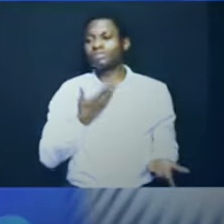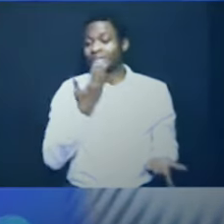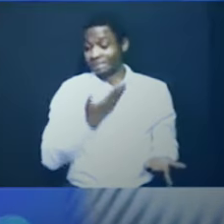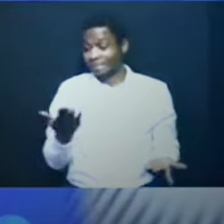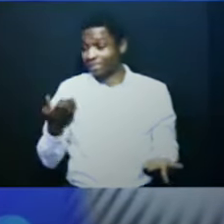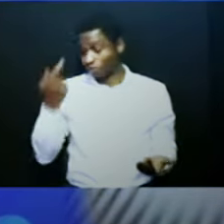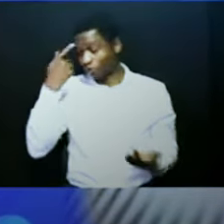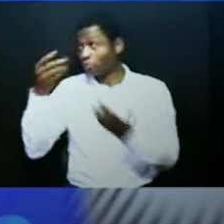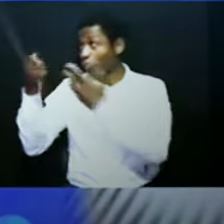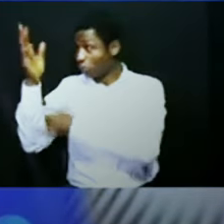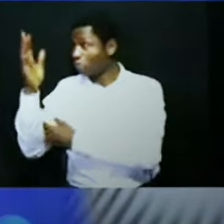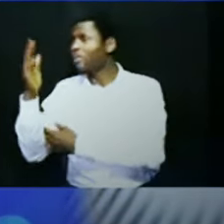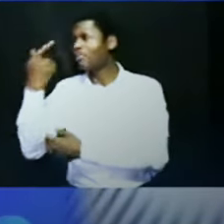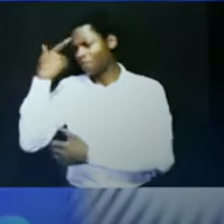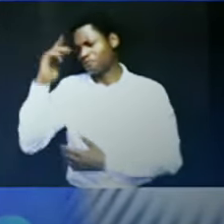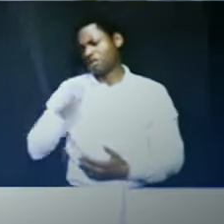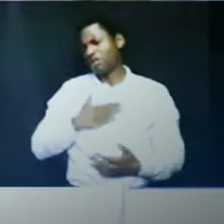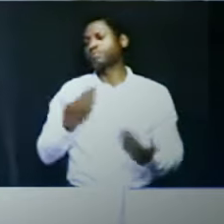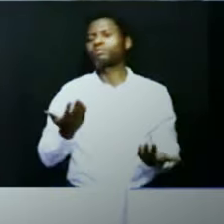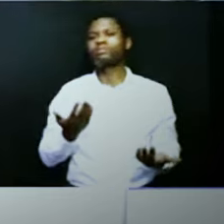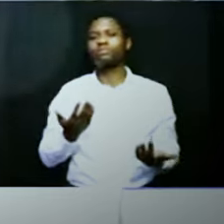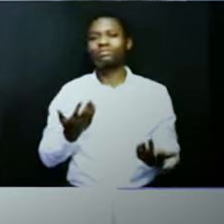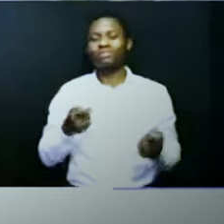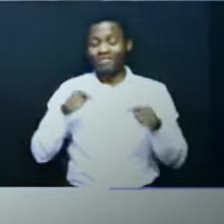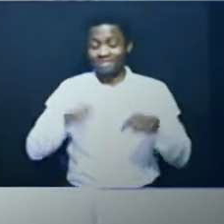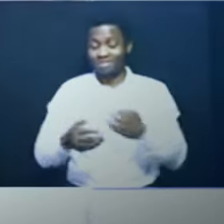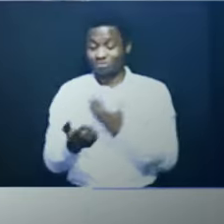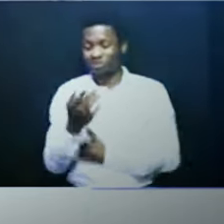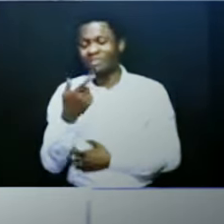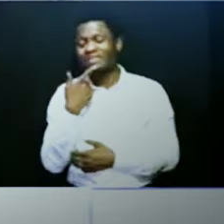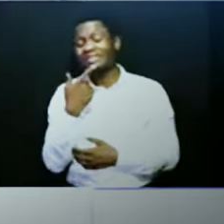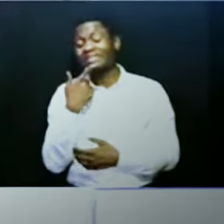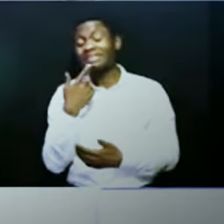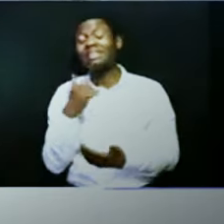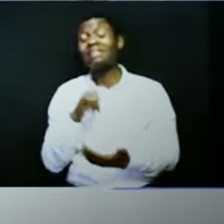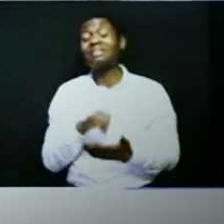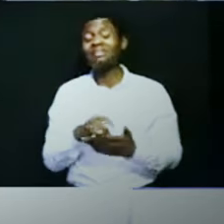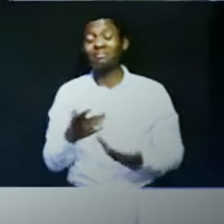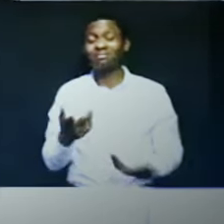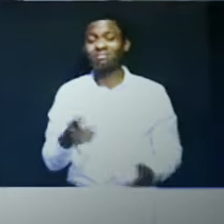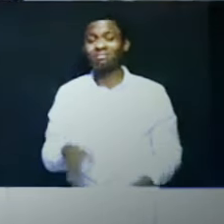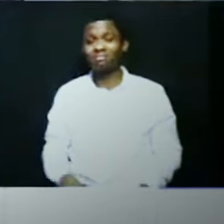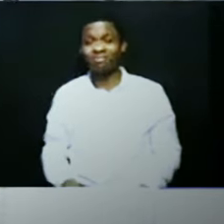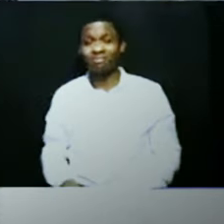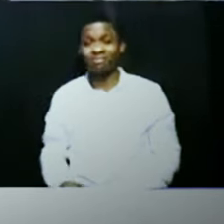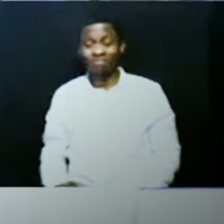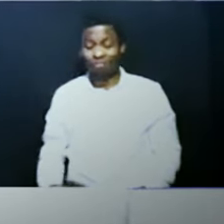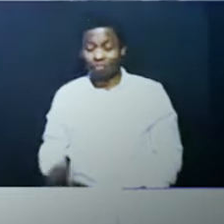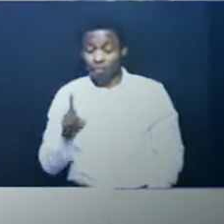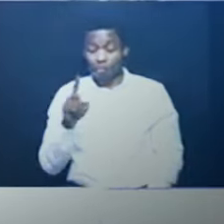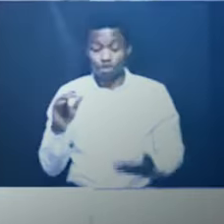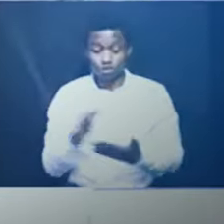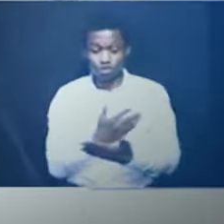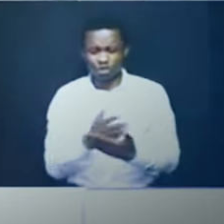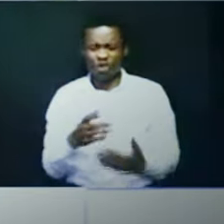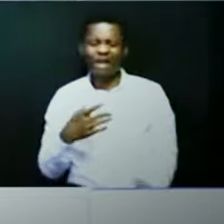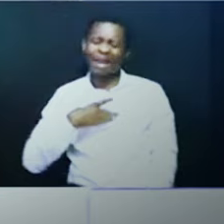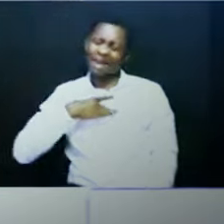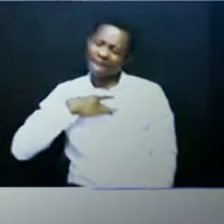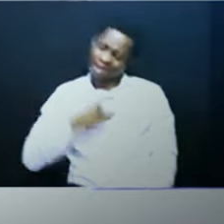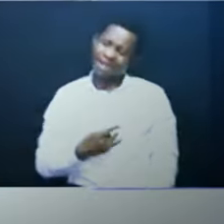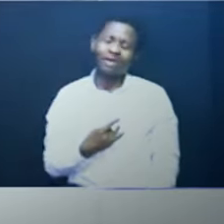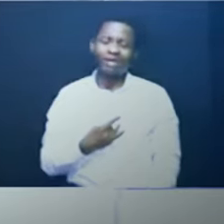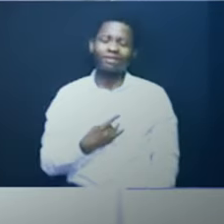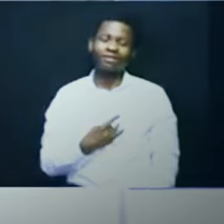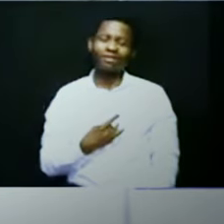saying this morning somewhere. No pay na me kan be bi say. One of the songs that I like